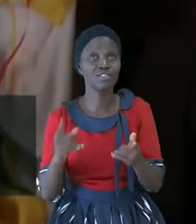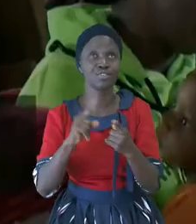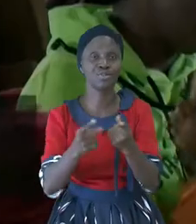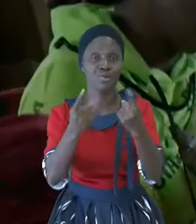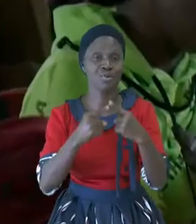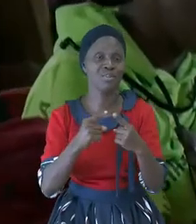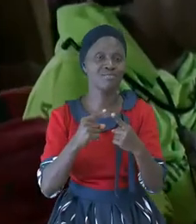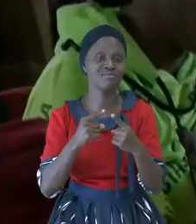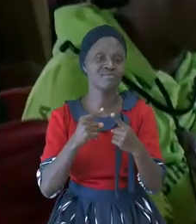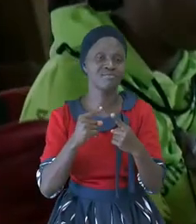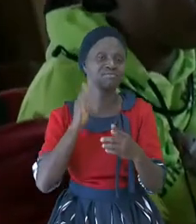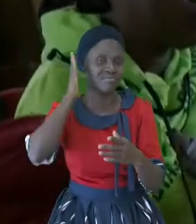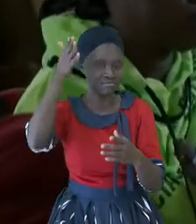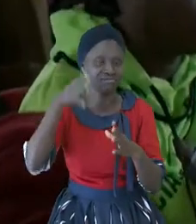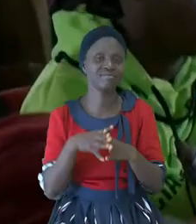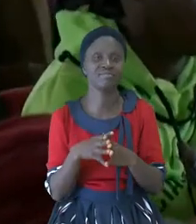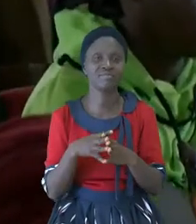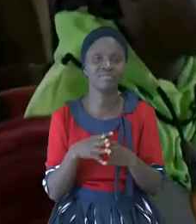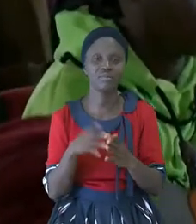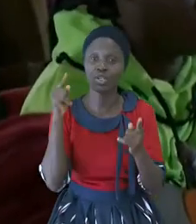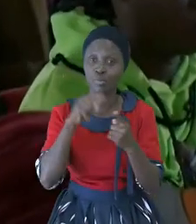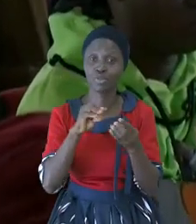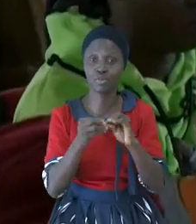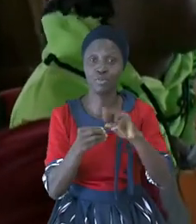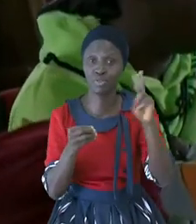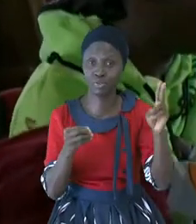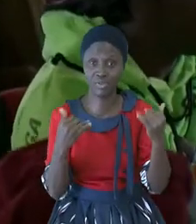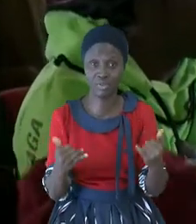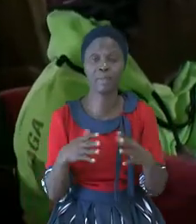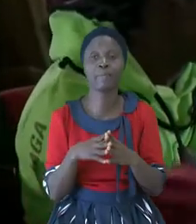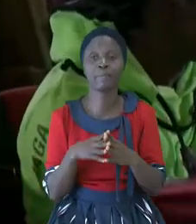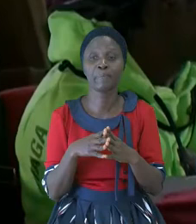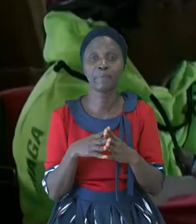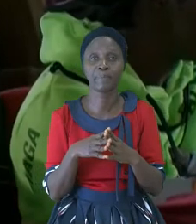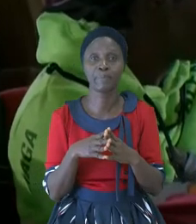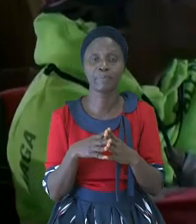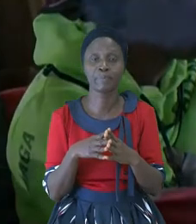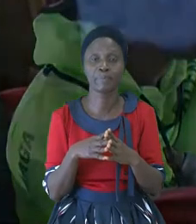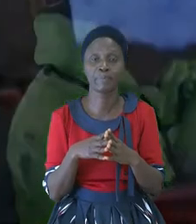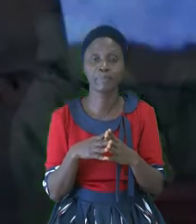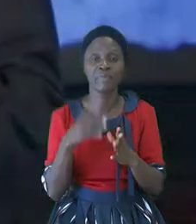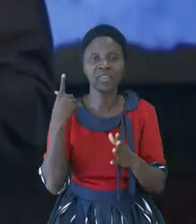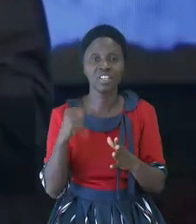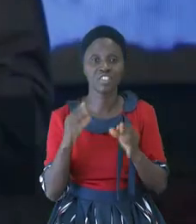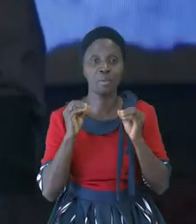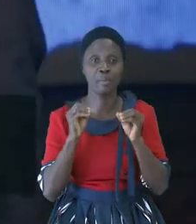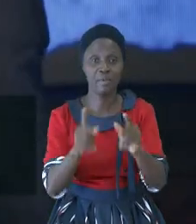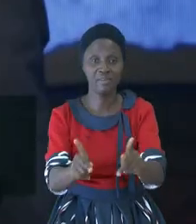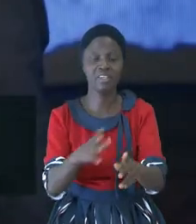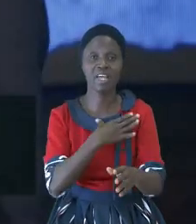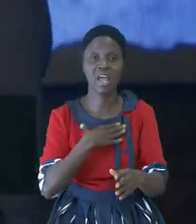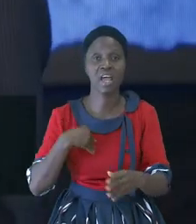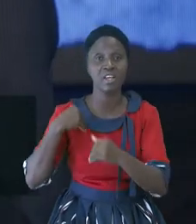Let's come to point number two here. Number two, we're looking at the privilege and protection of